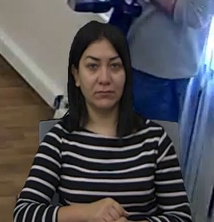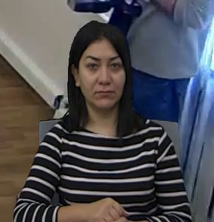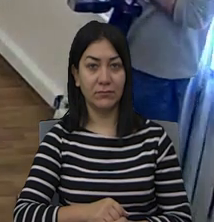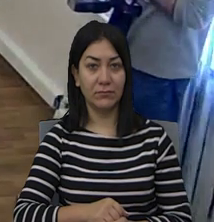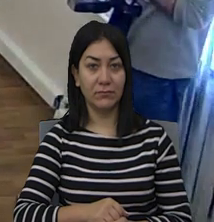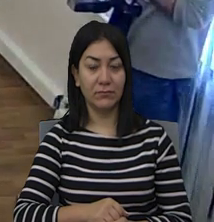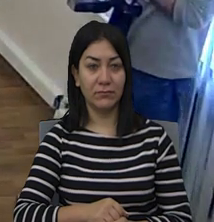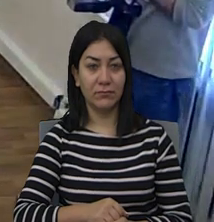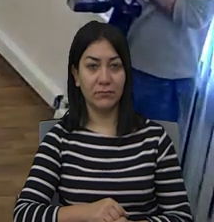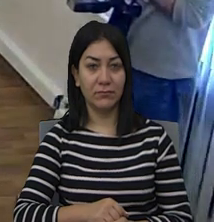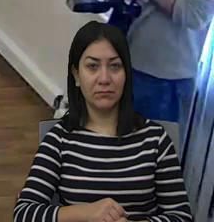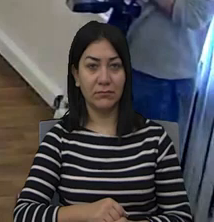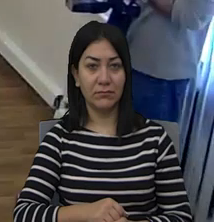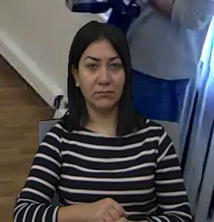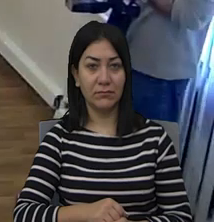you here.